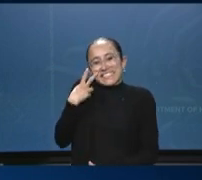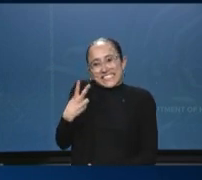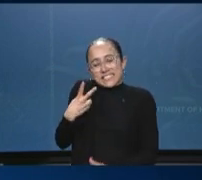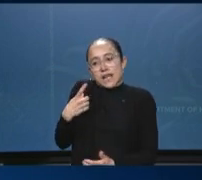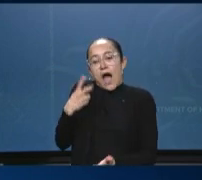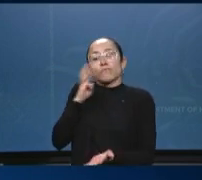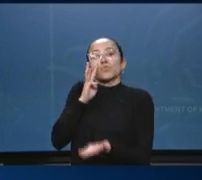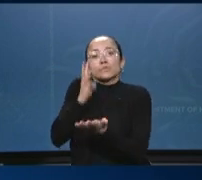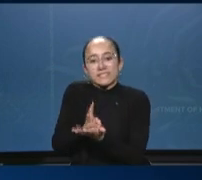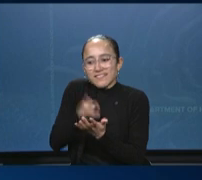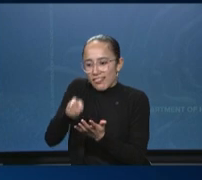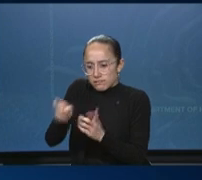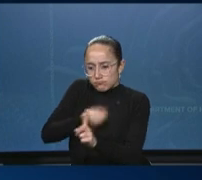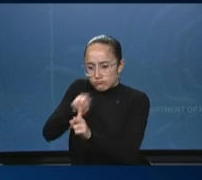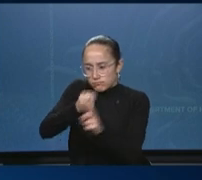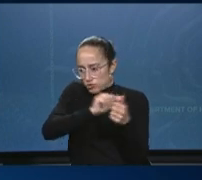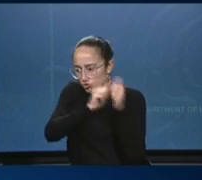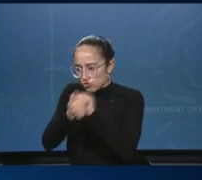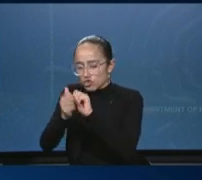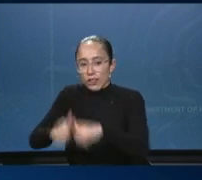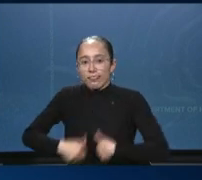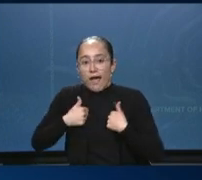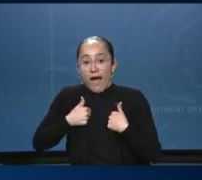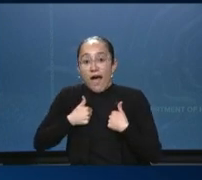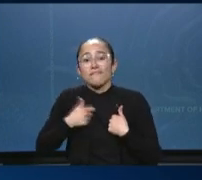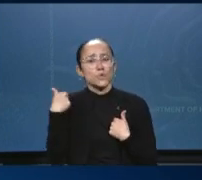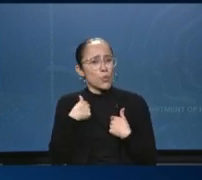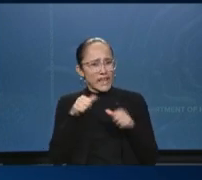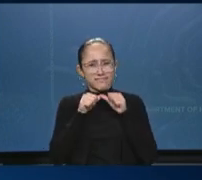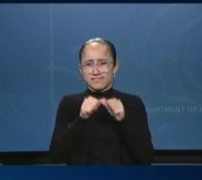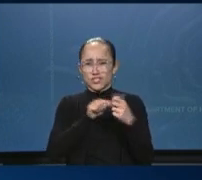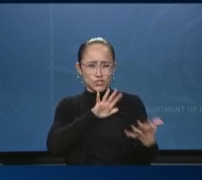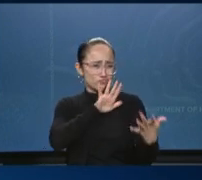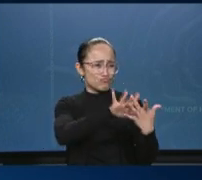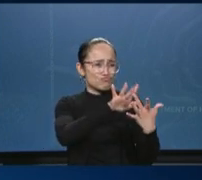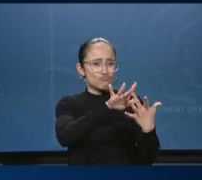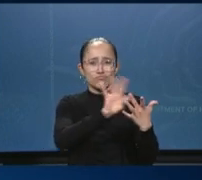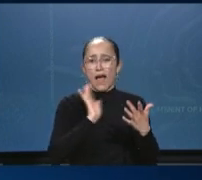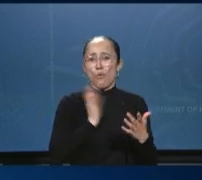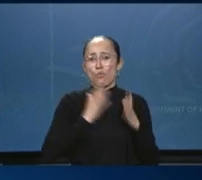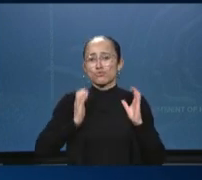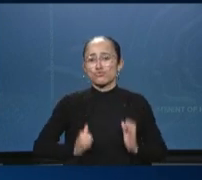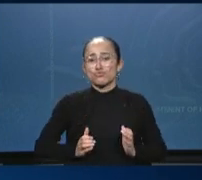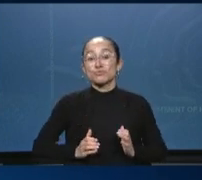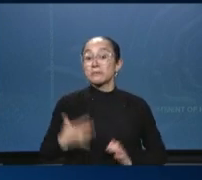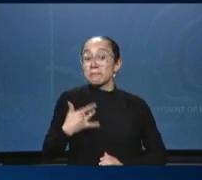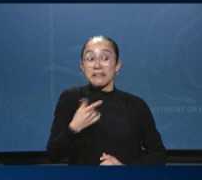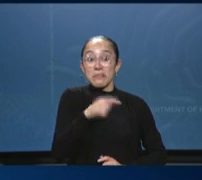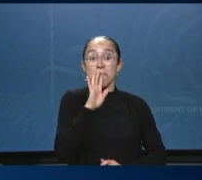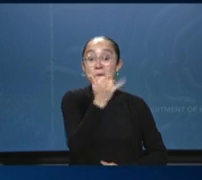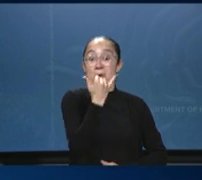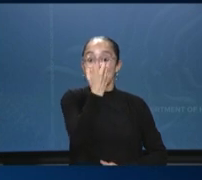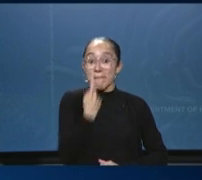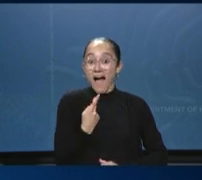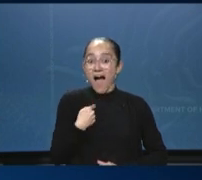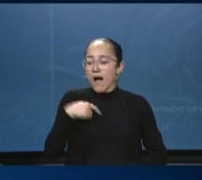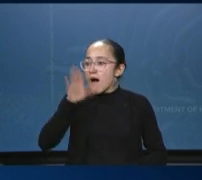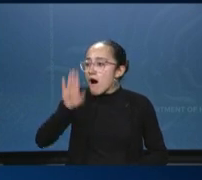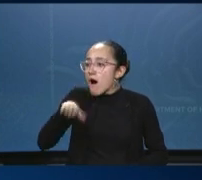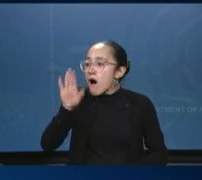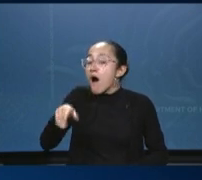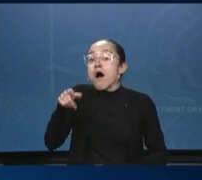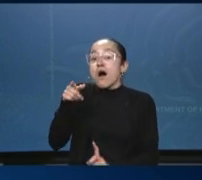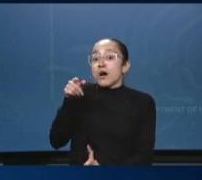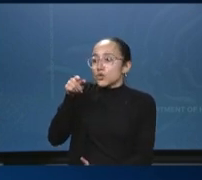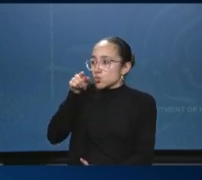be life-altering. You know, we stay in contact with our consumers, and a lot of times they'll call us back and say, because of